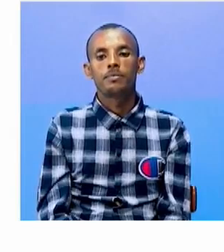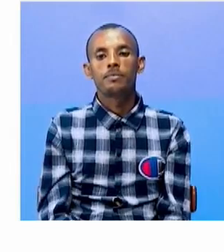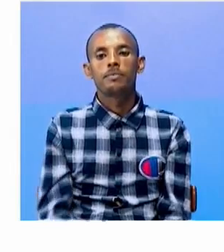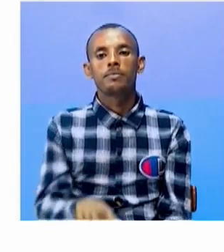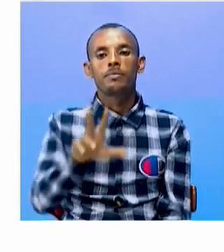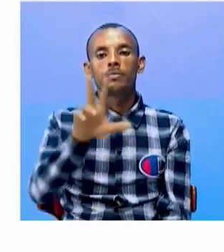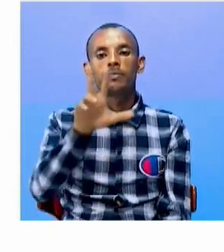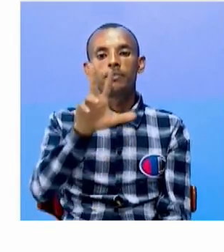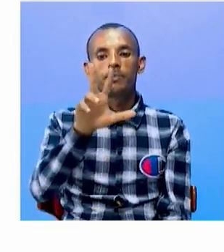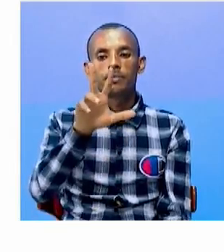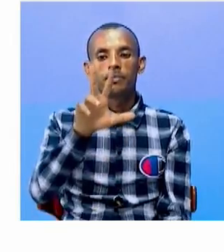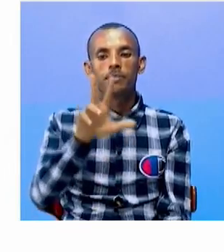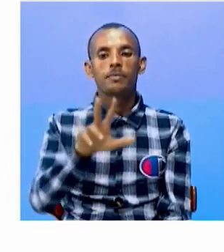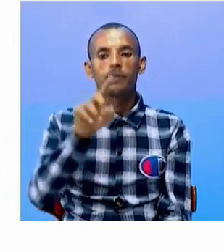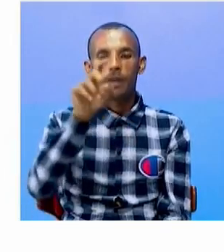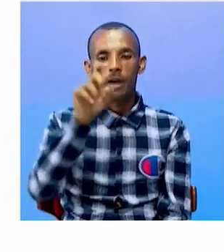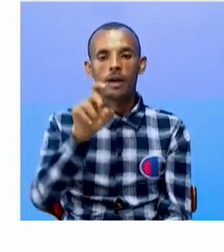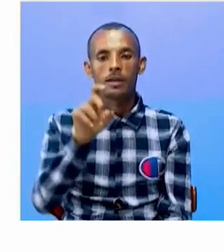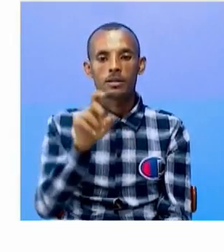3x